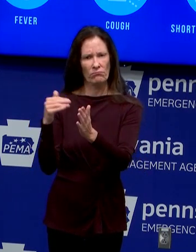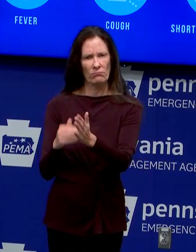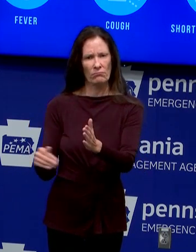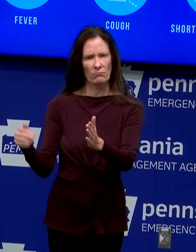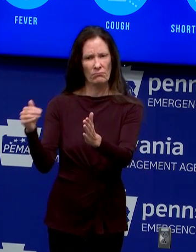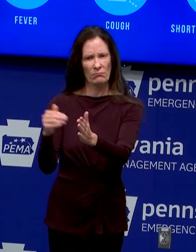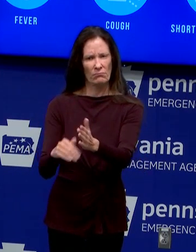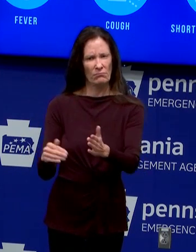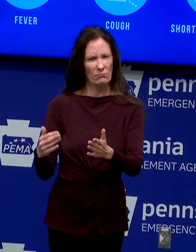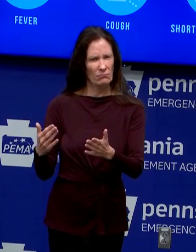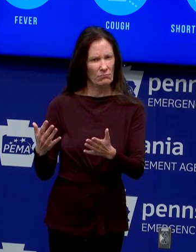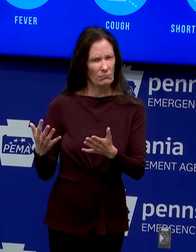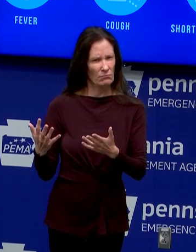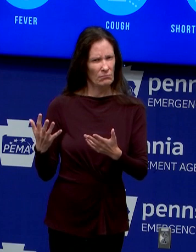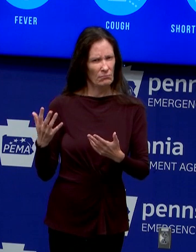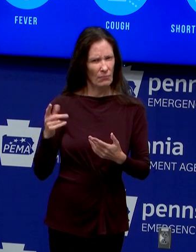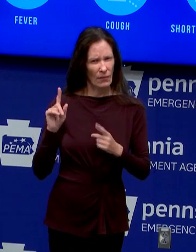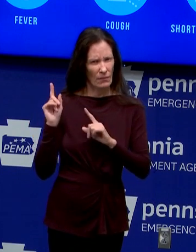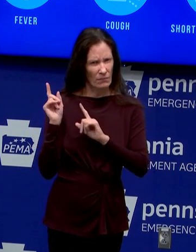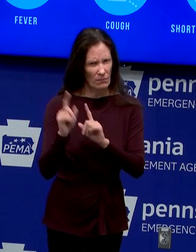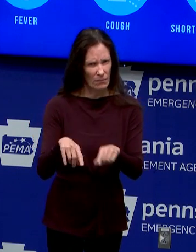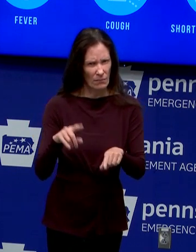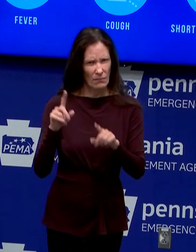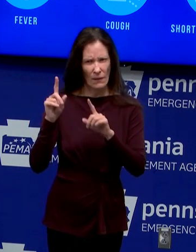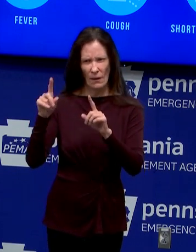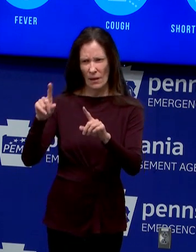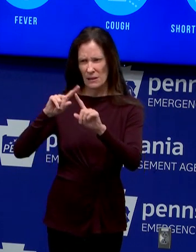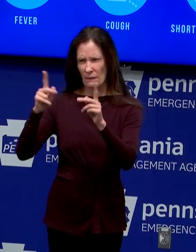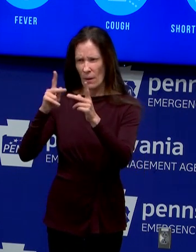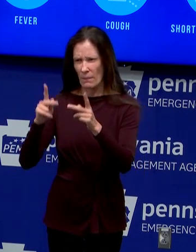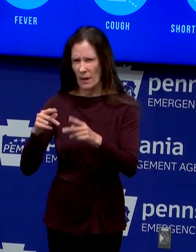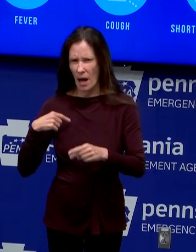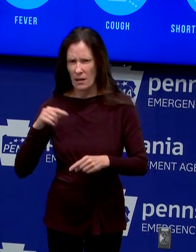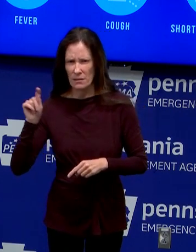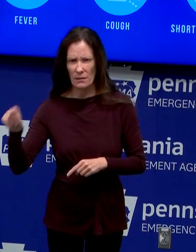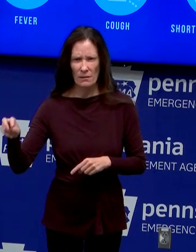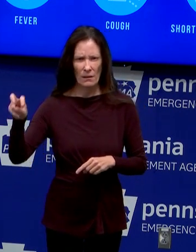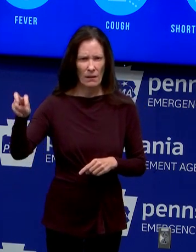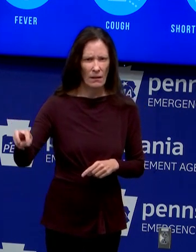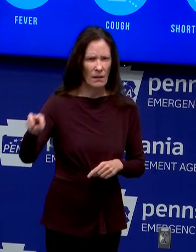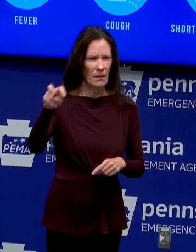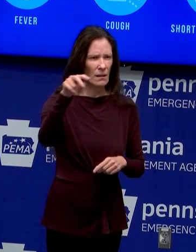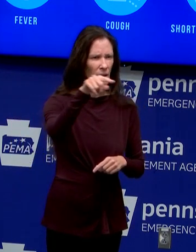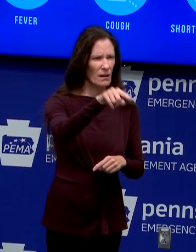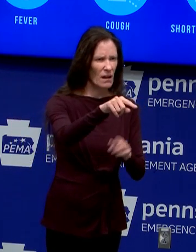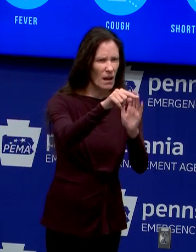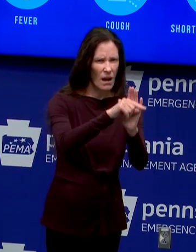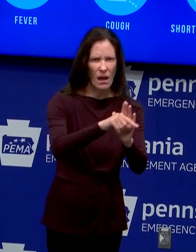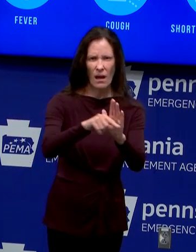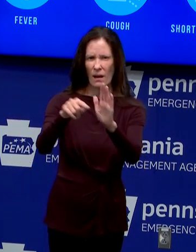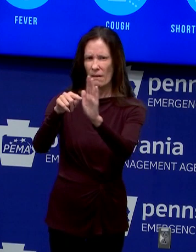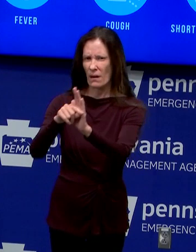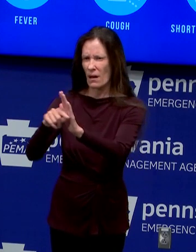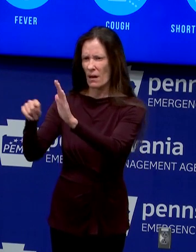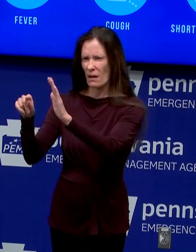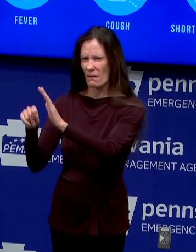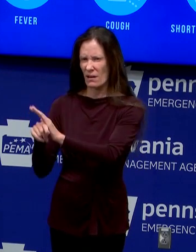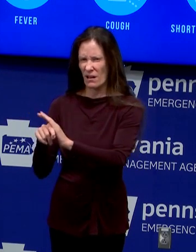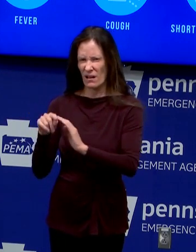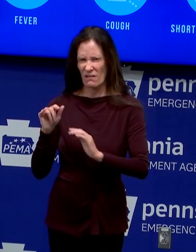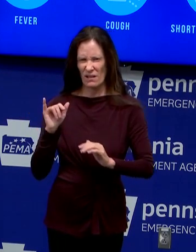each time they go to a medical facility, are those counted as separate negative tests, or is each test counted as